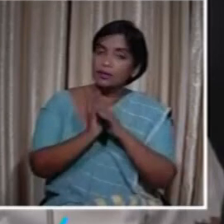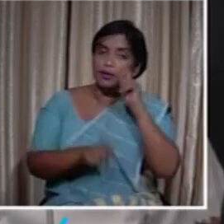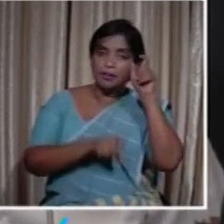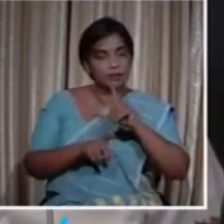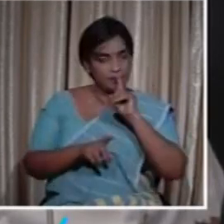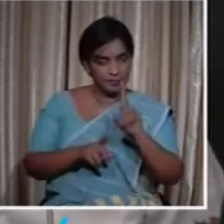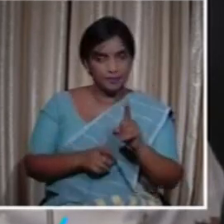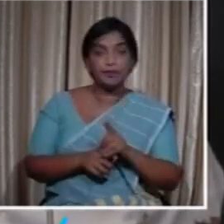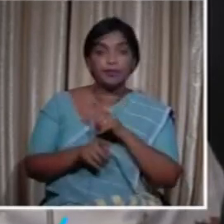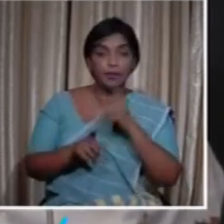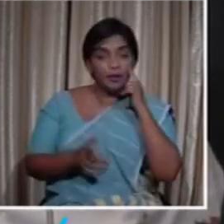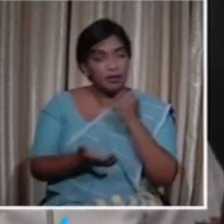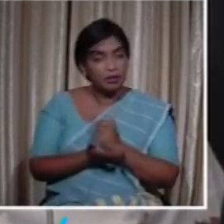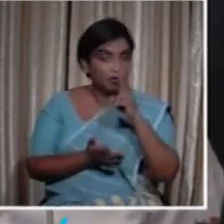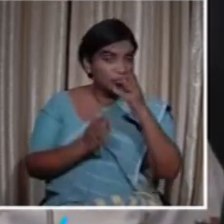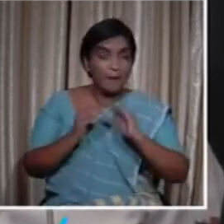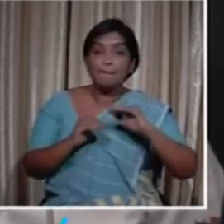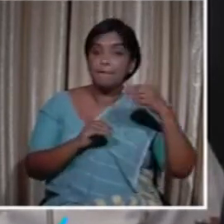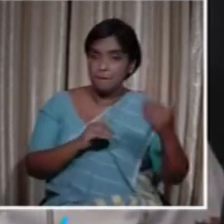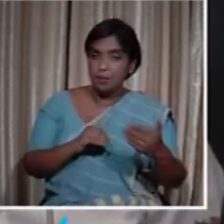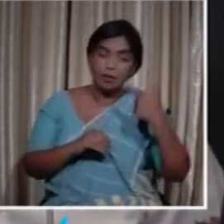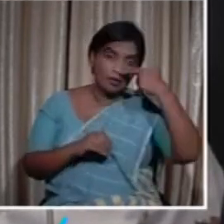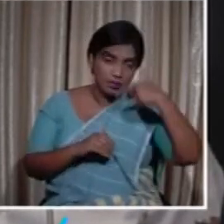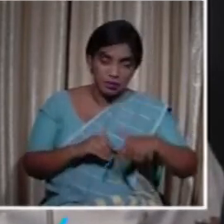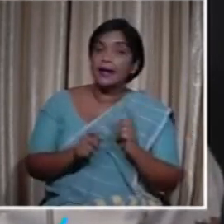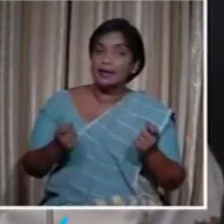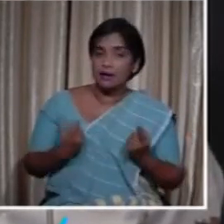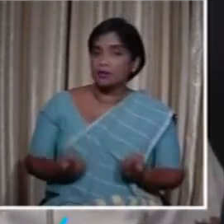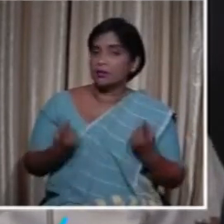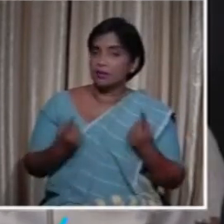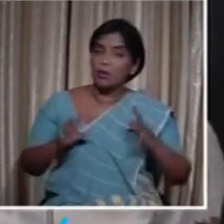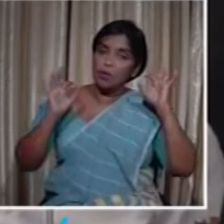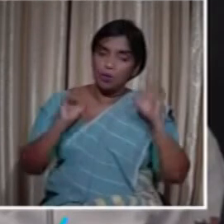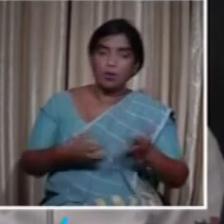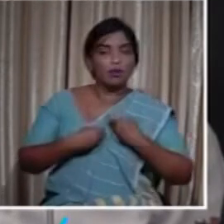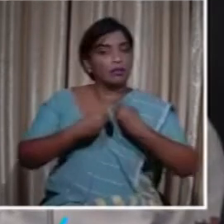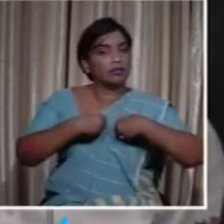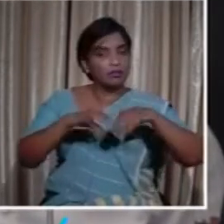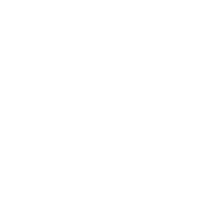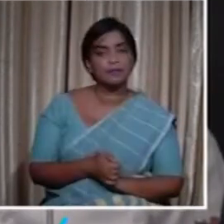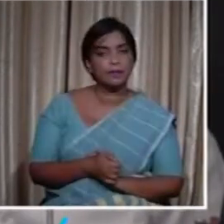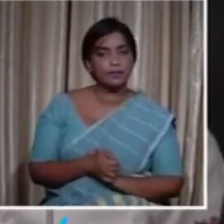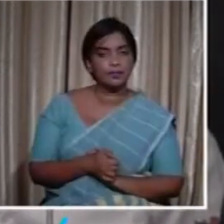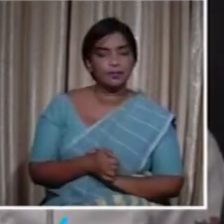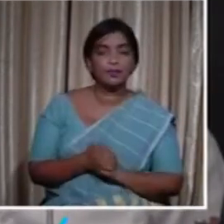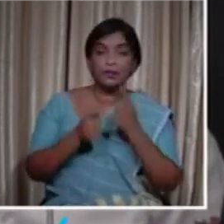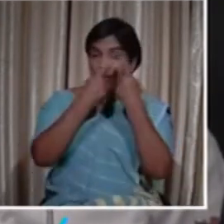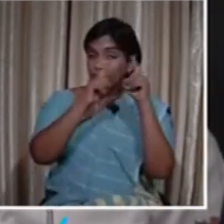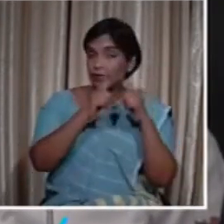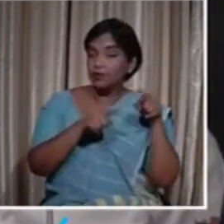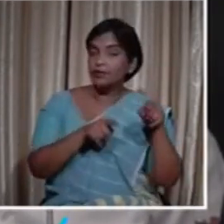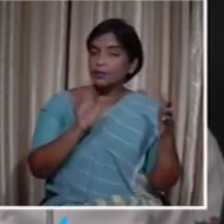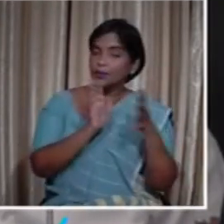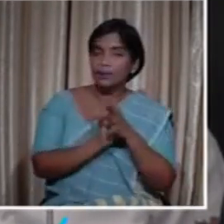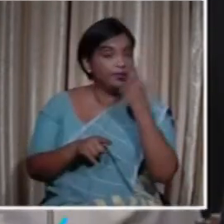need to import food items to meet our daily requirements. It costs about $150 million a month. Chemical fertilizers are needed to